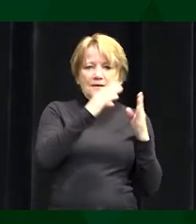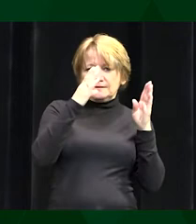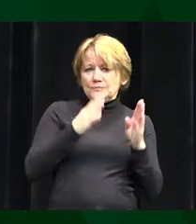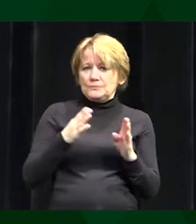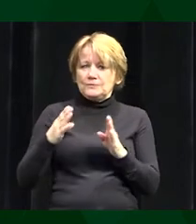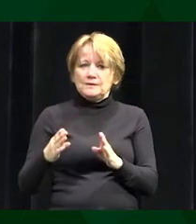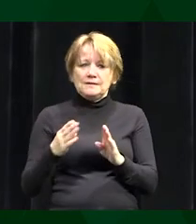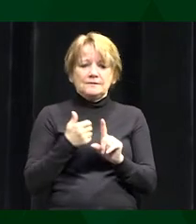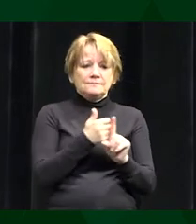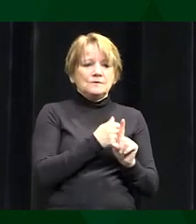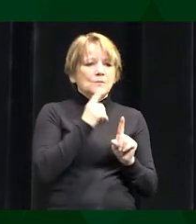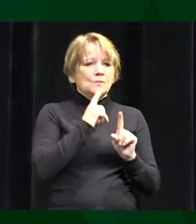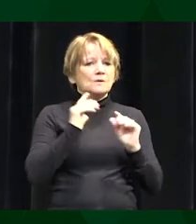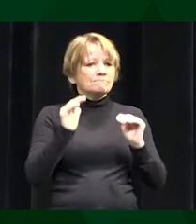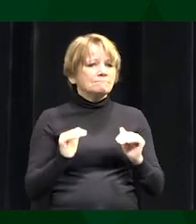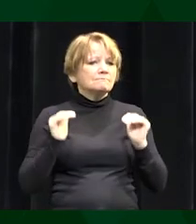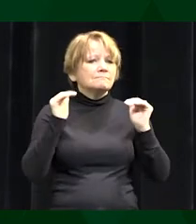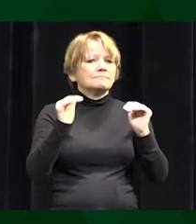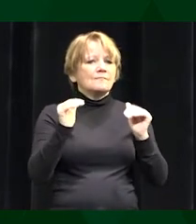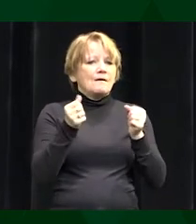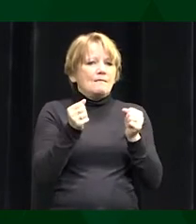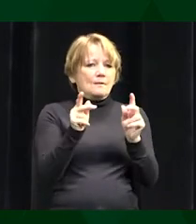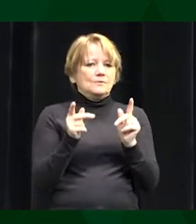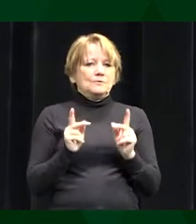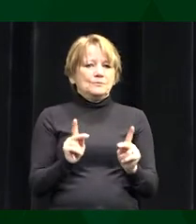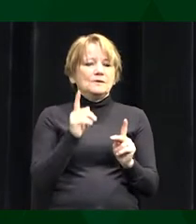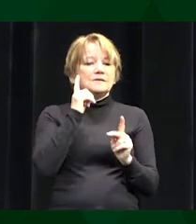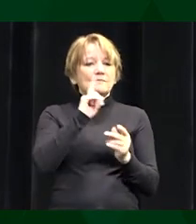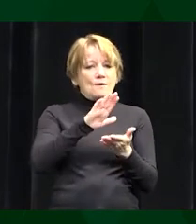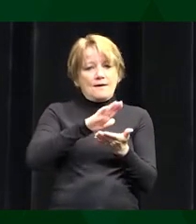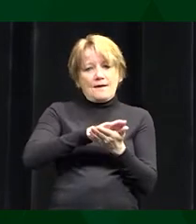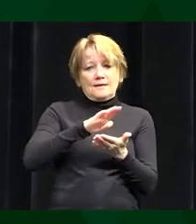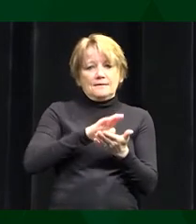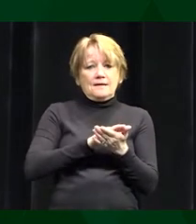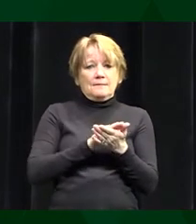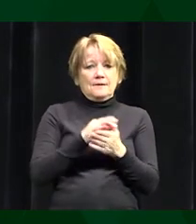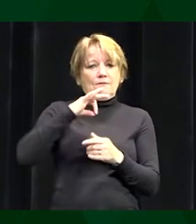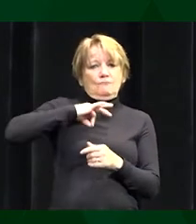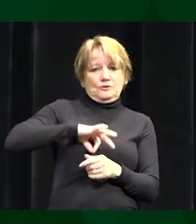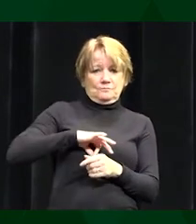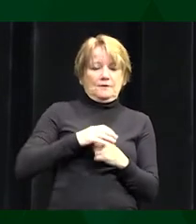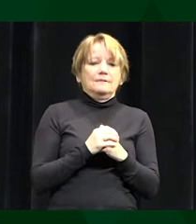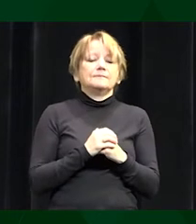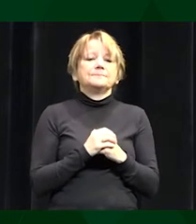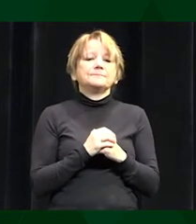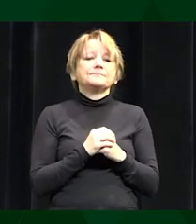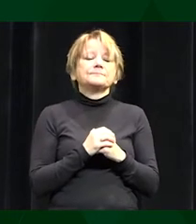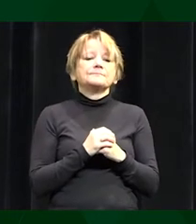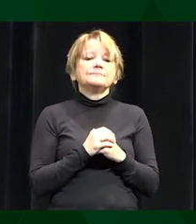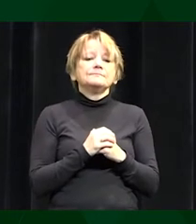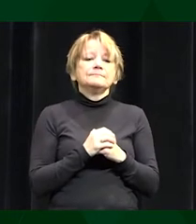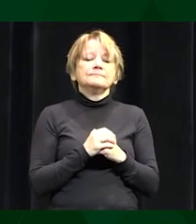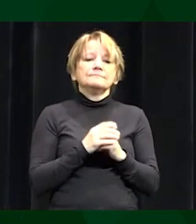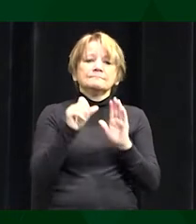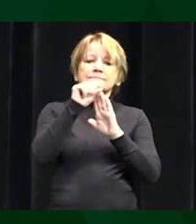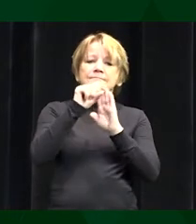qualified students with enhanced opportunities for academic enrichment